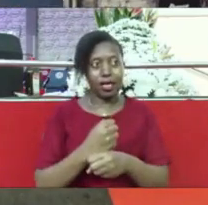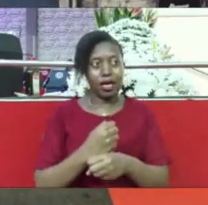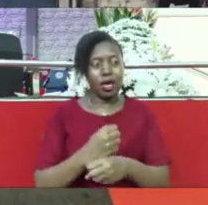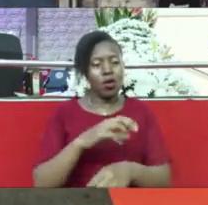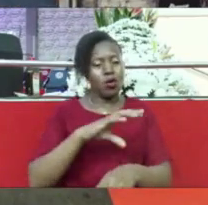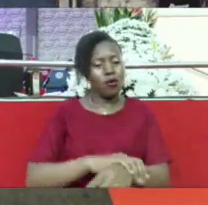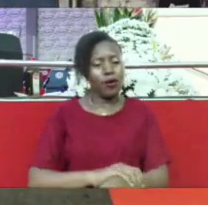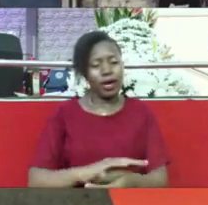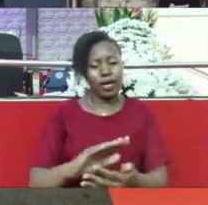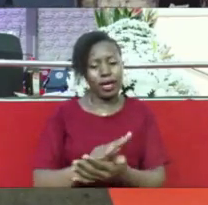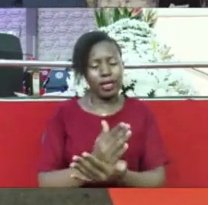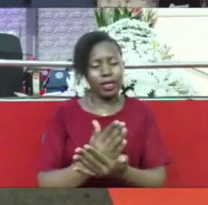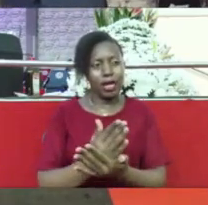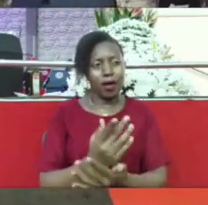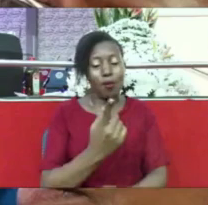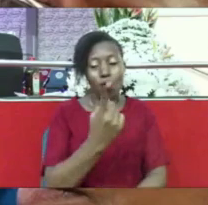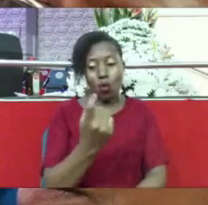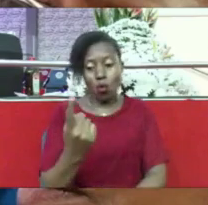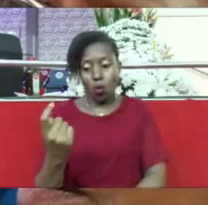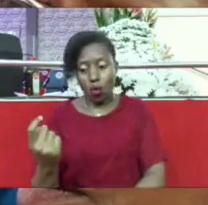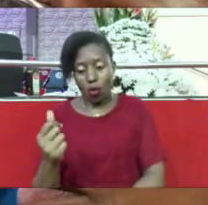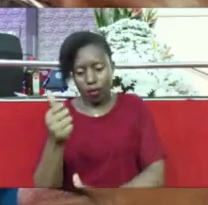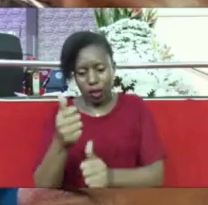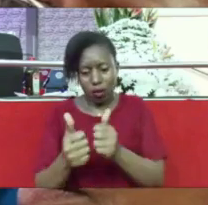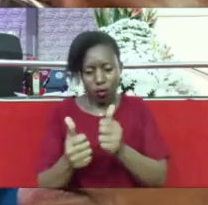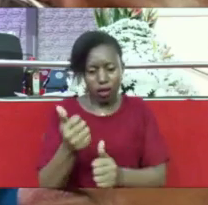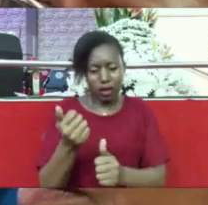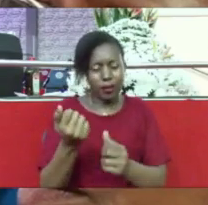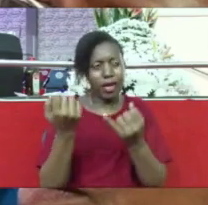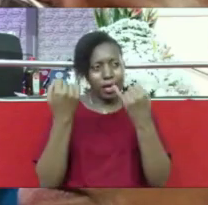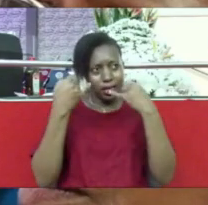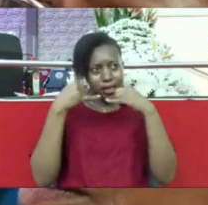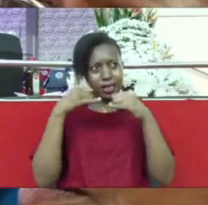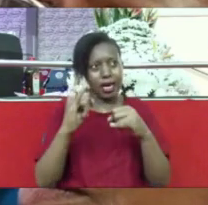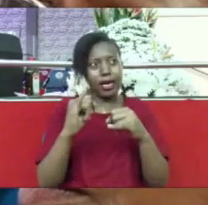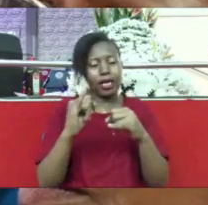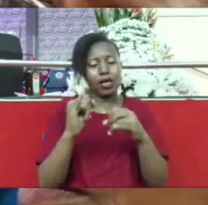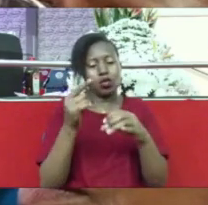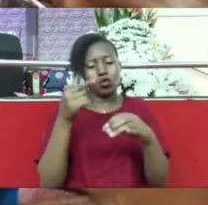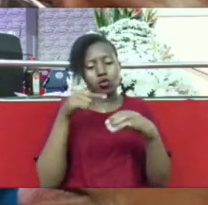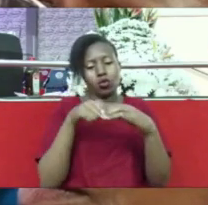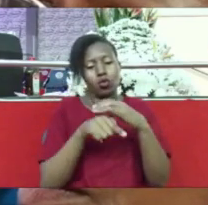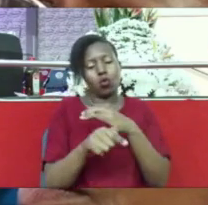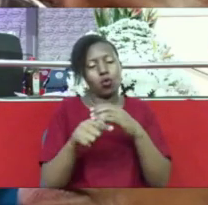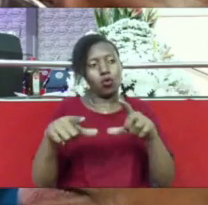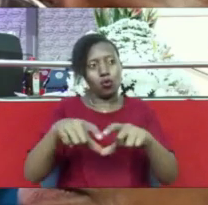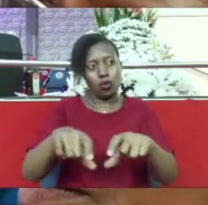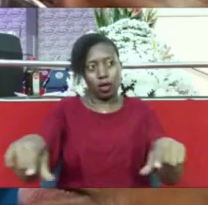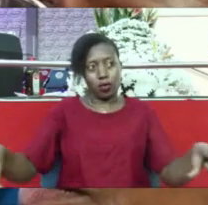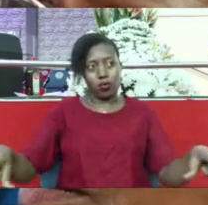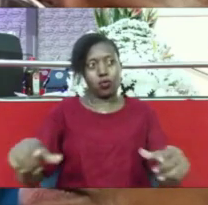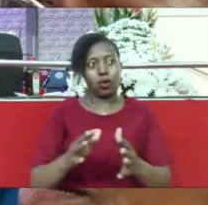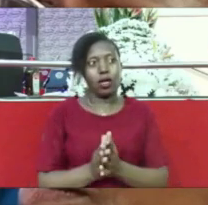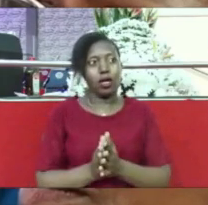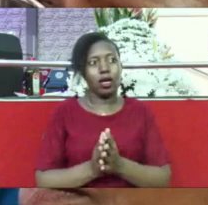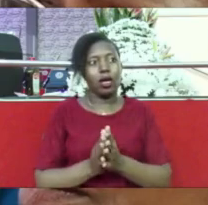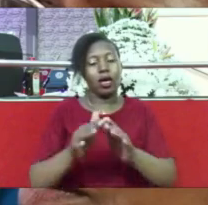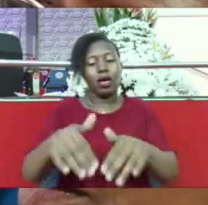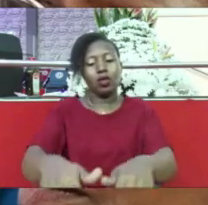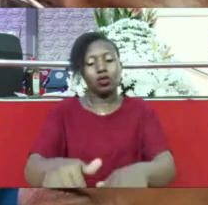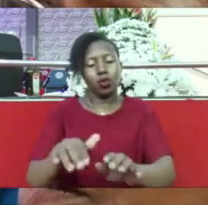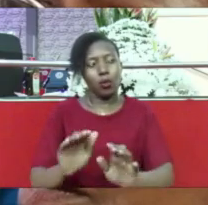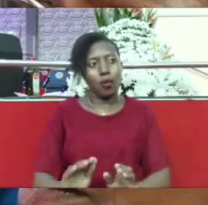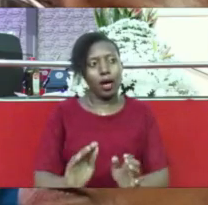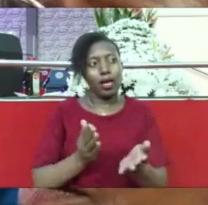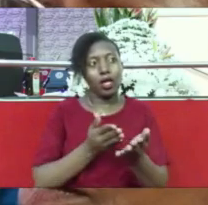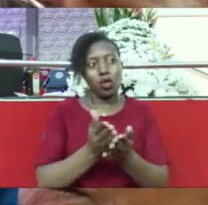them, there are some worms that have been trying to burrow through. Utapata kuna wadudu ambao walijaribu kupenyeza ndani. To burrow through that dead